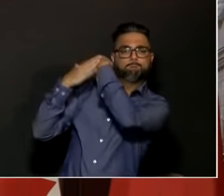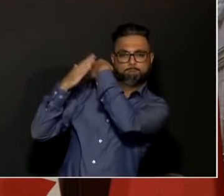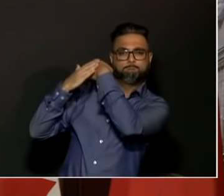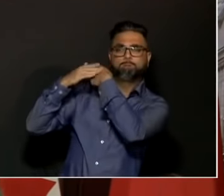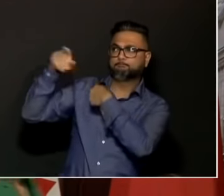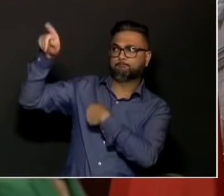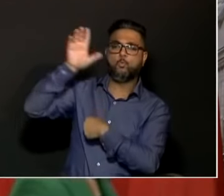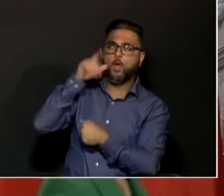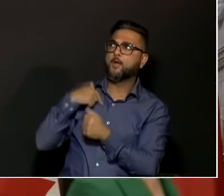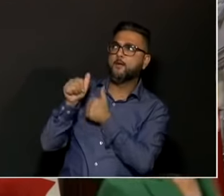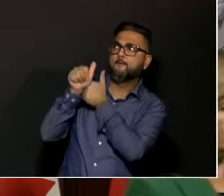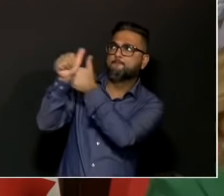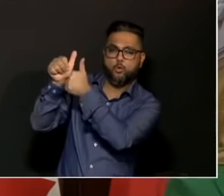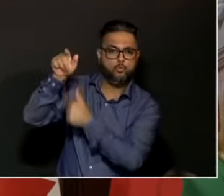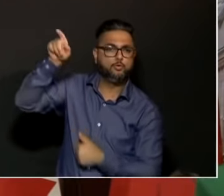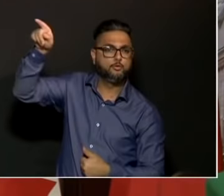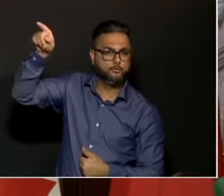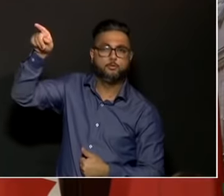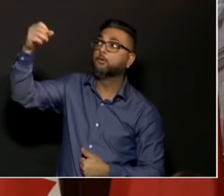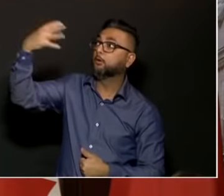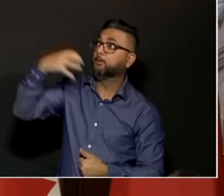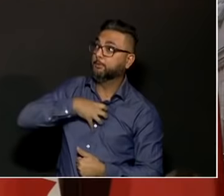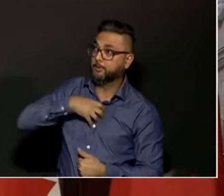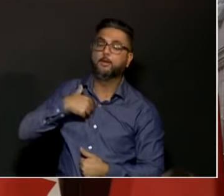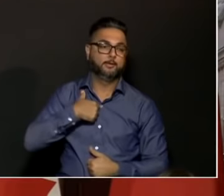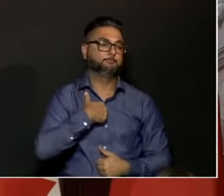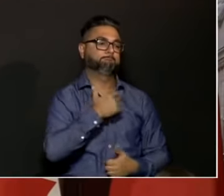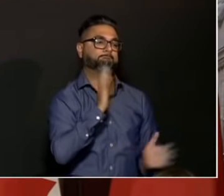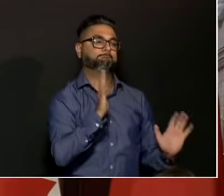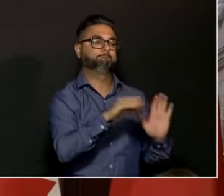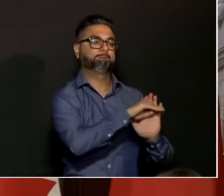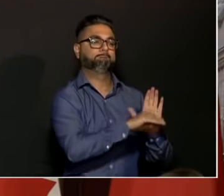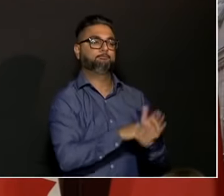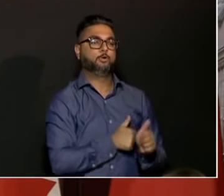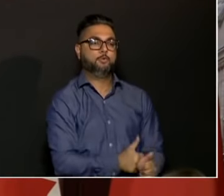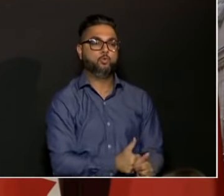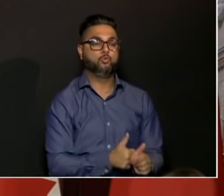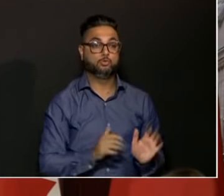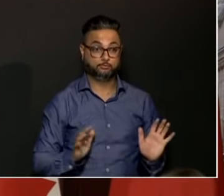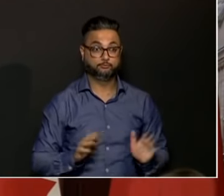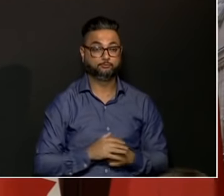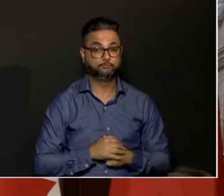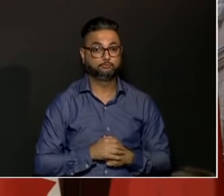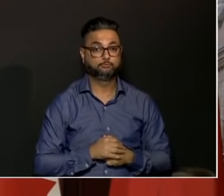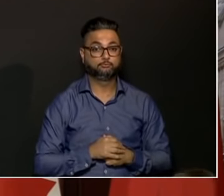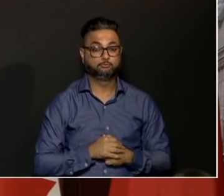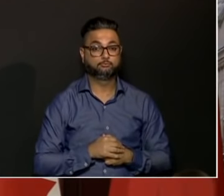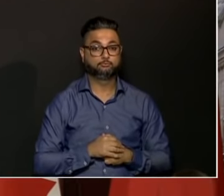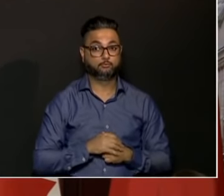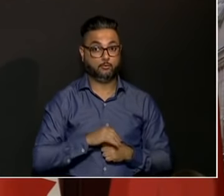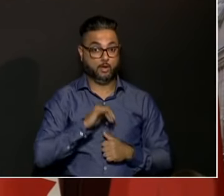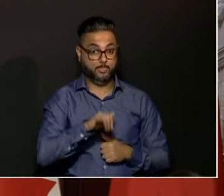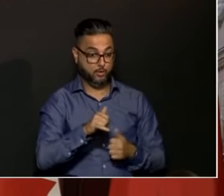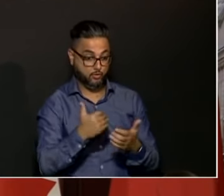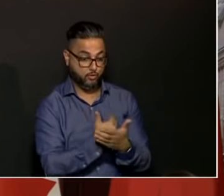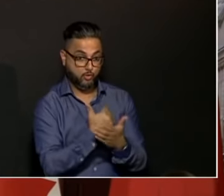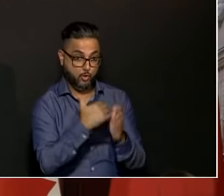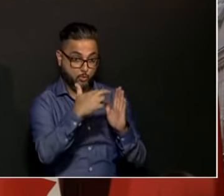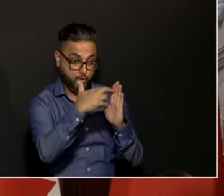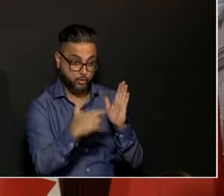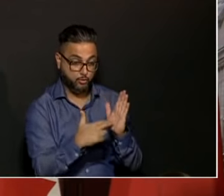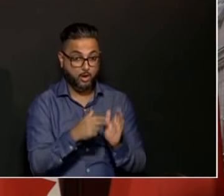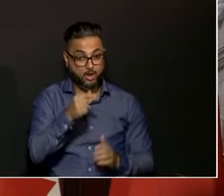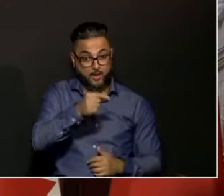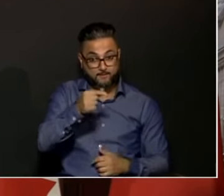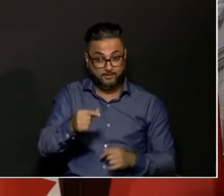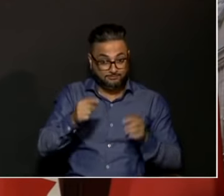up? Thank you very much. And on the restrictions, did the government make this decision to add the restrictions and take the